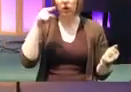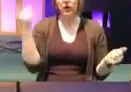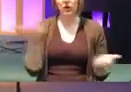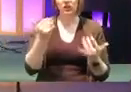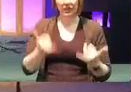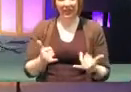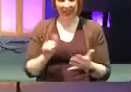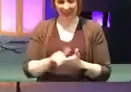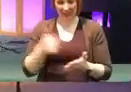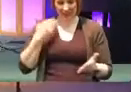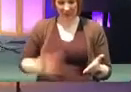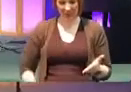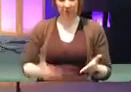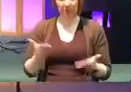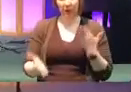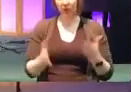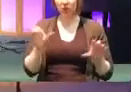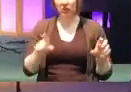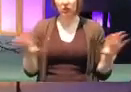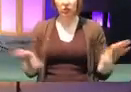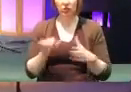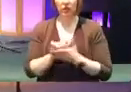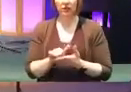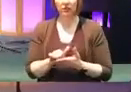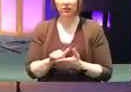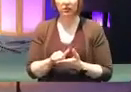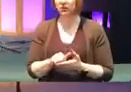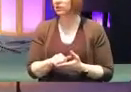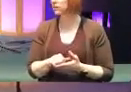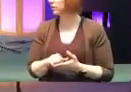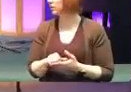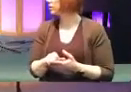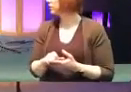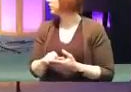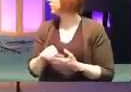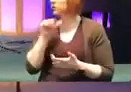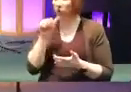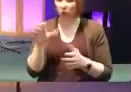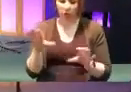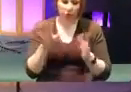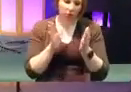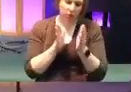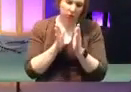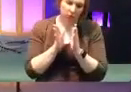you know what, that's me, maybe you need to do that. And you know what, don't do this, okay? Don't do a...